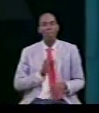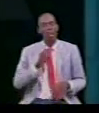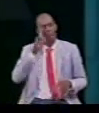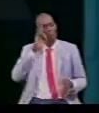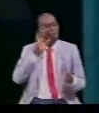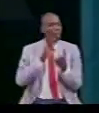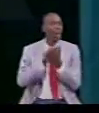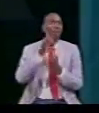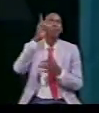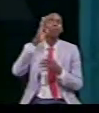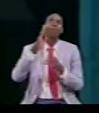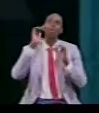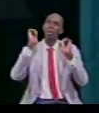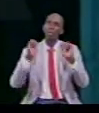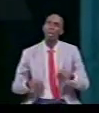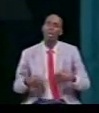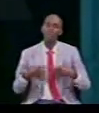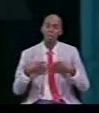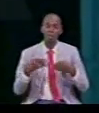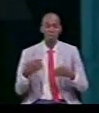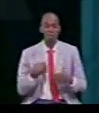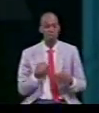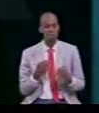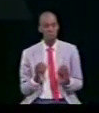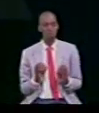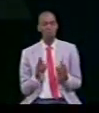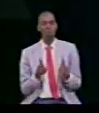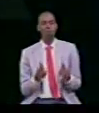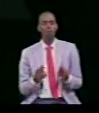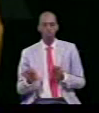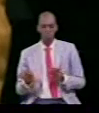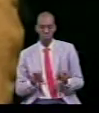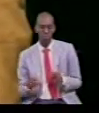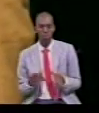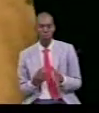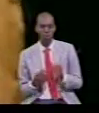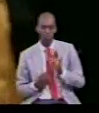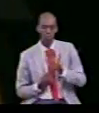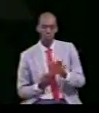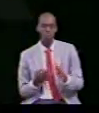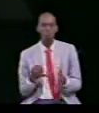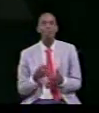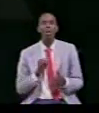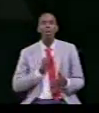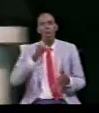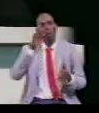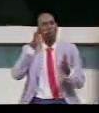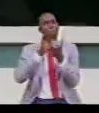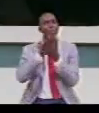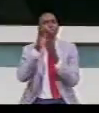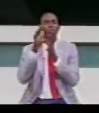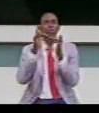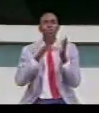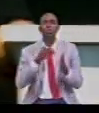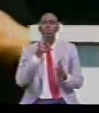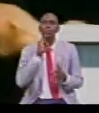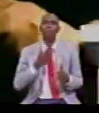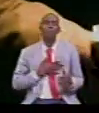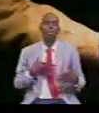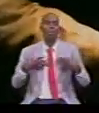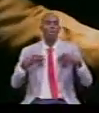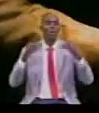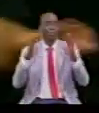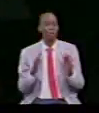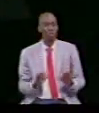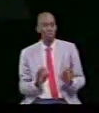heal me. All right, put that into action. I believe Jesus is my healer. Put that